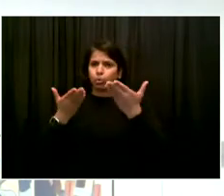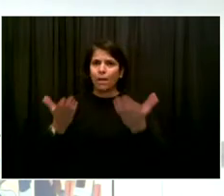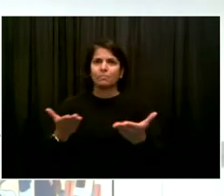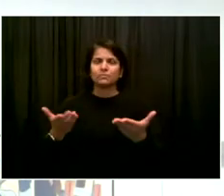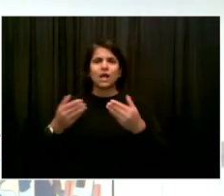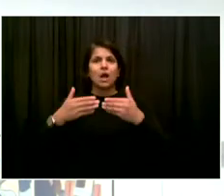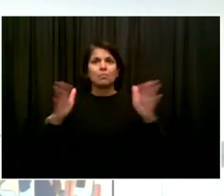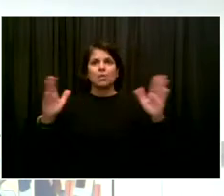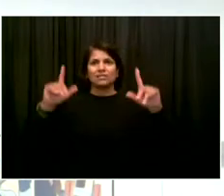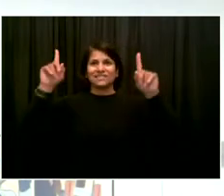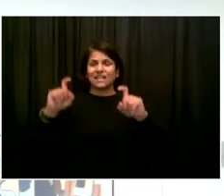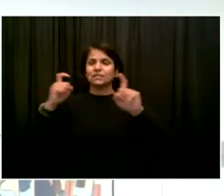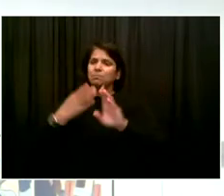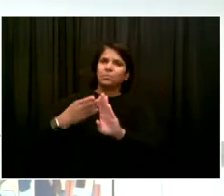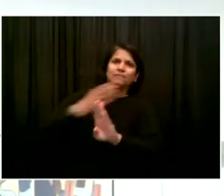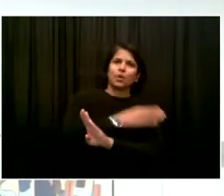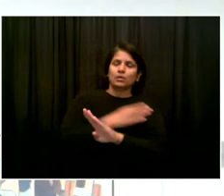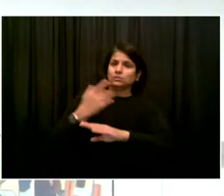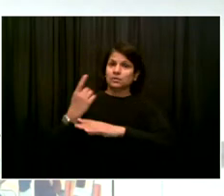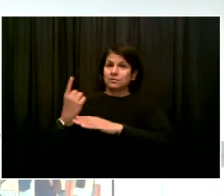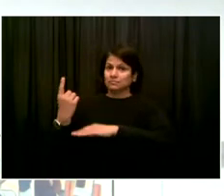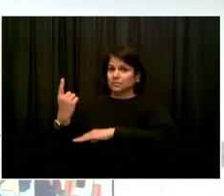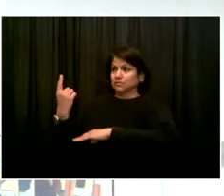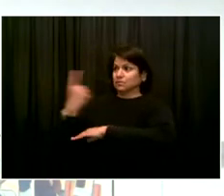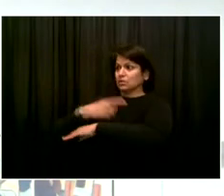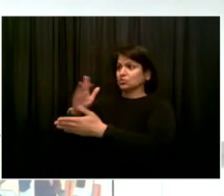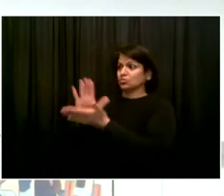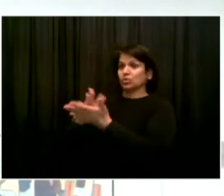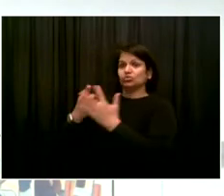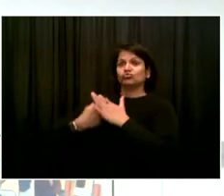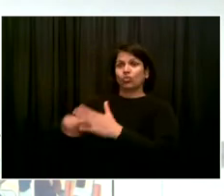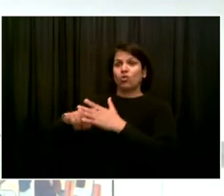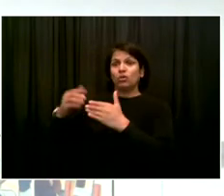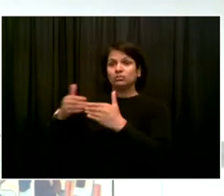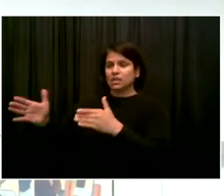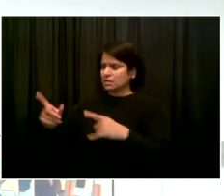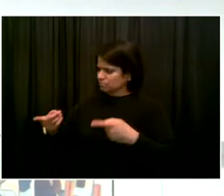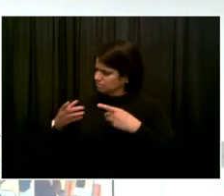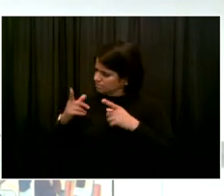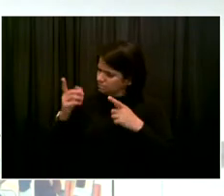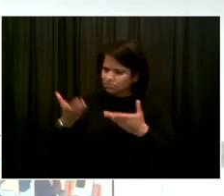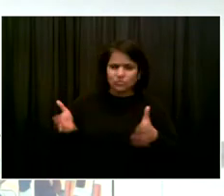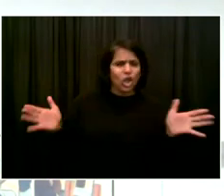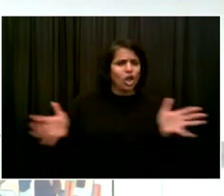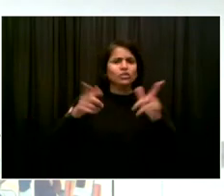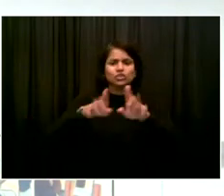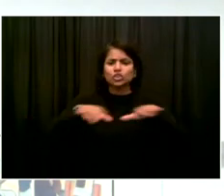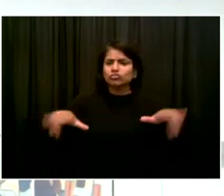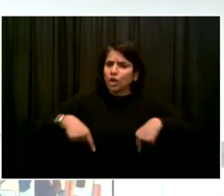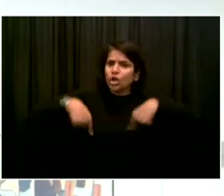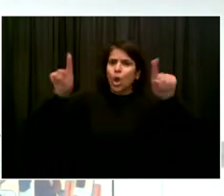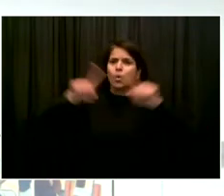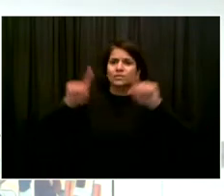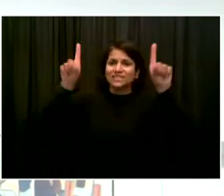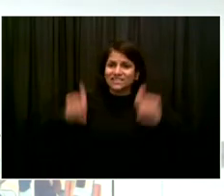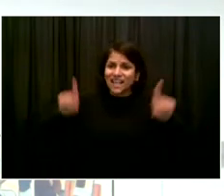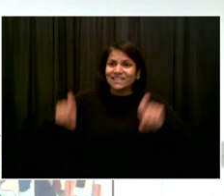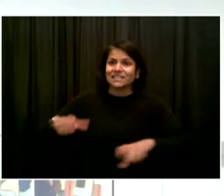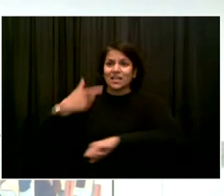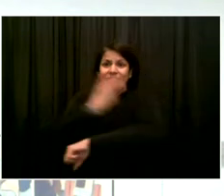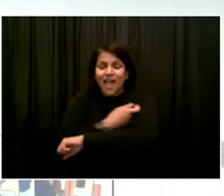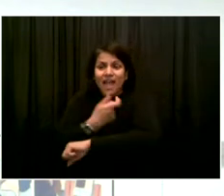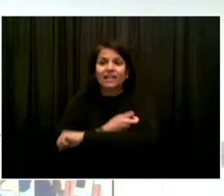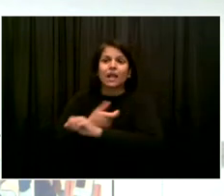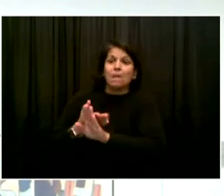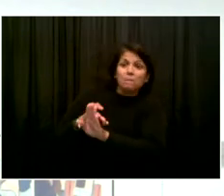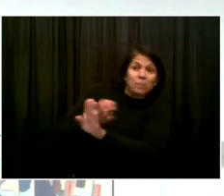our community sites. Meanwhile, the Situation Room will shift from its current contact tracing protocols to supporting